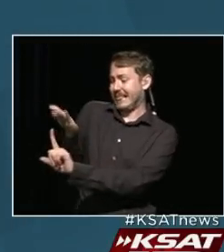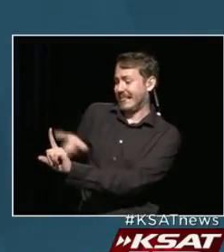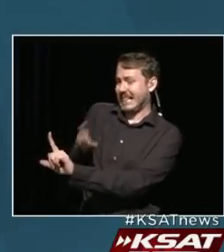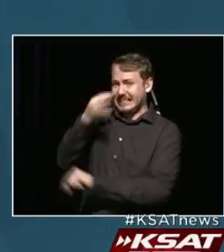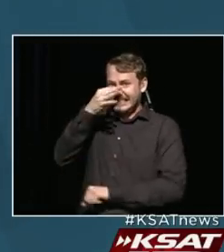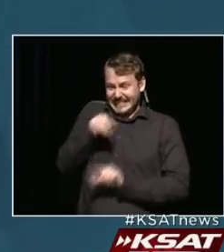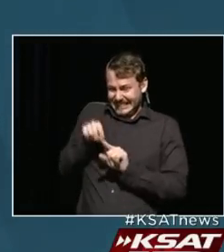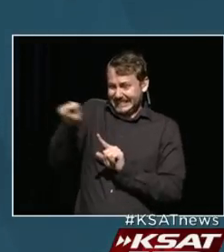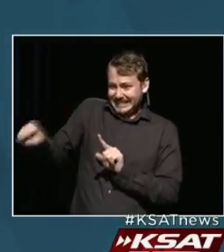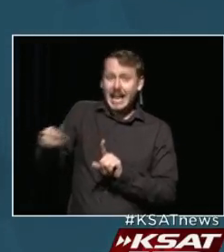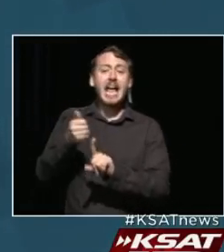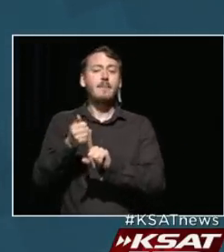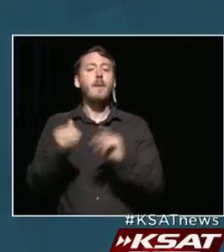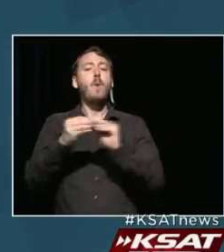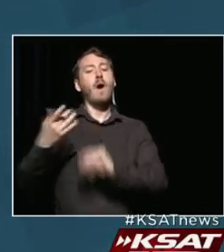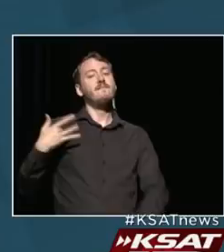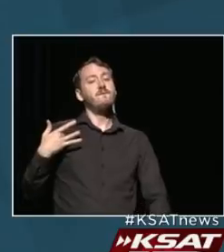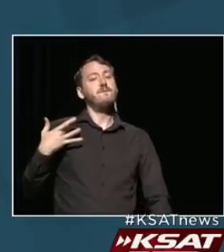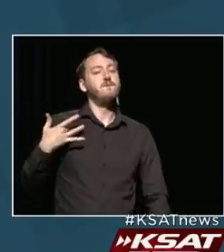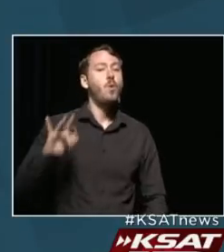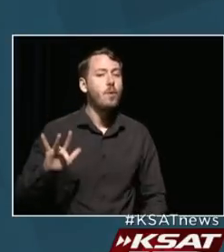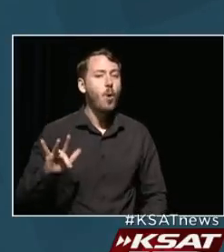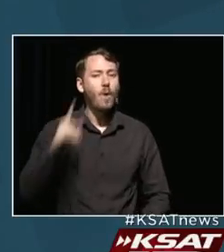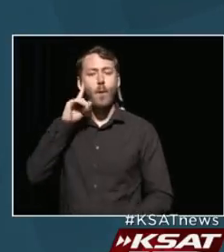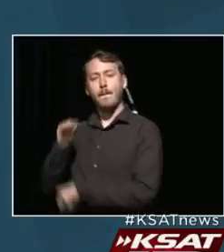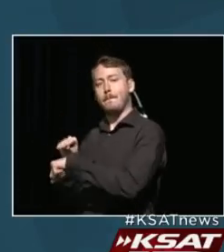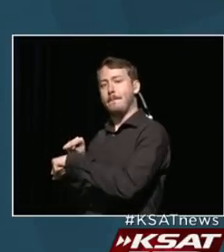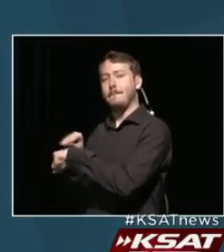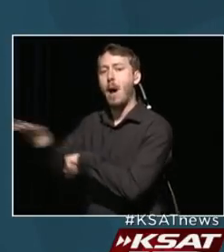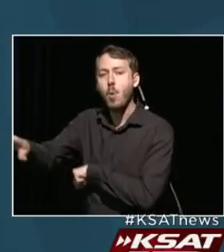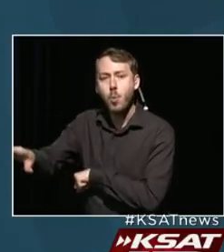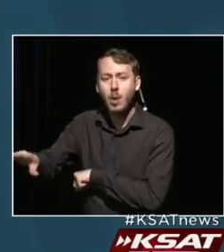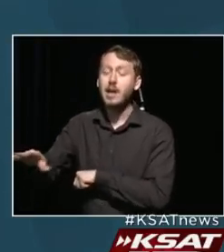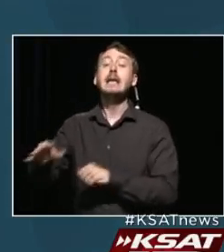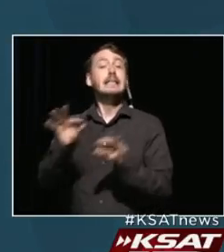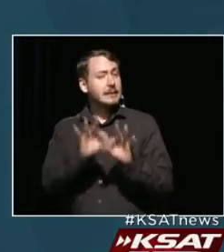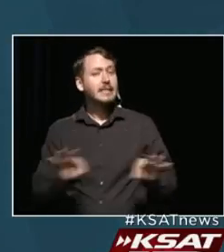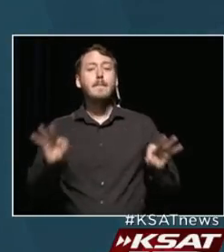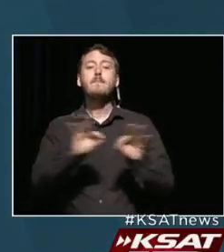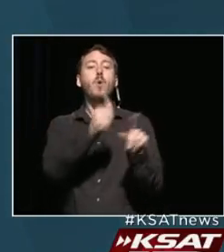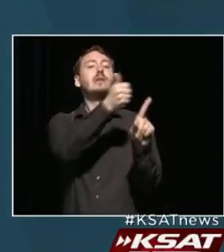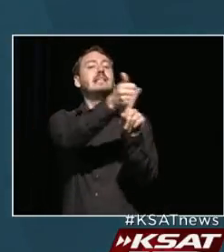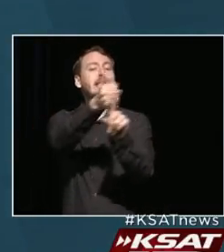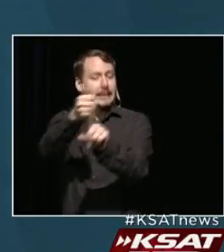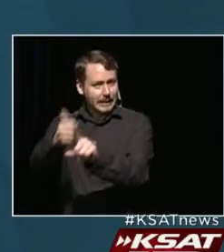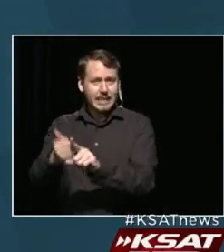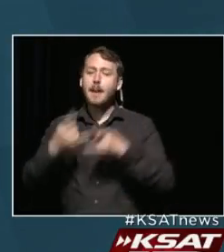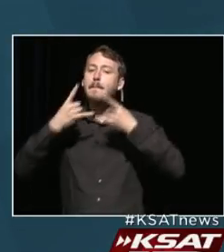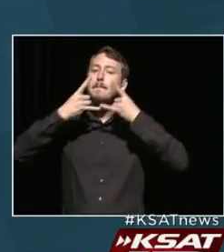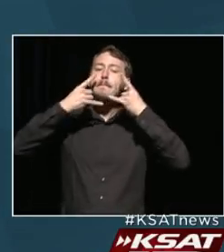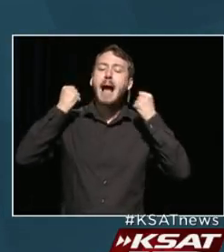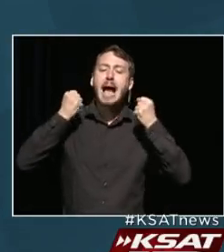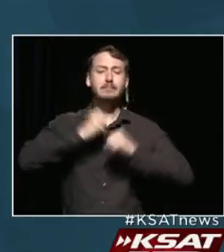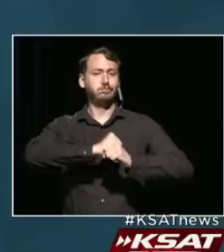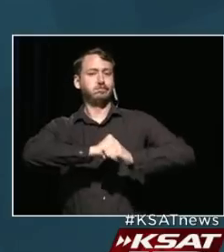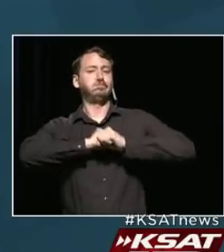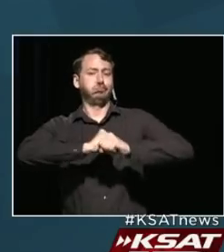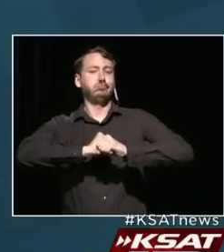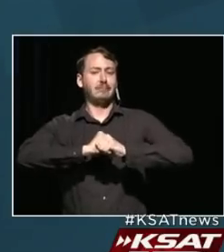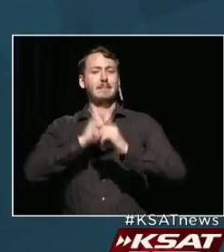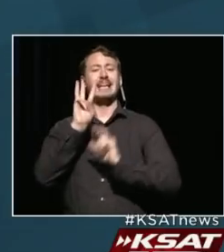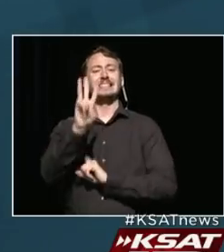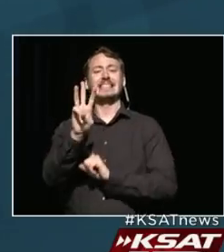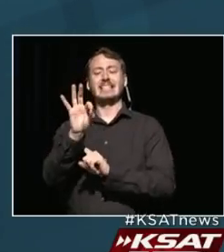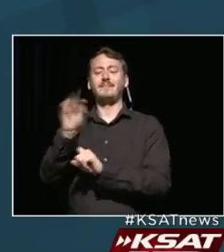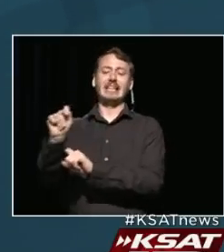vulnerable to the severe effects of COVID-19. And that's why it's important to wear your mask, keep your physical distancing 6 feet away from others at